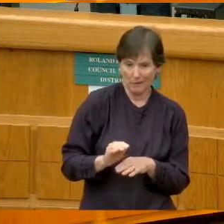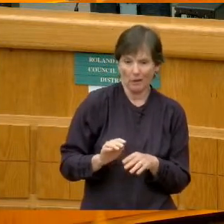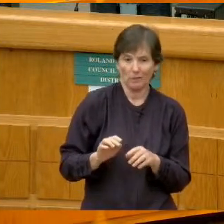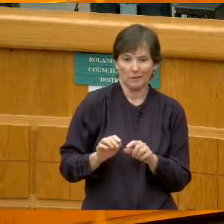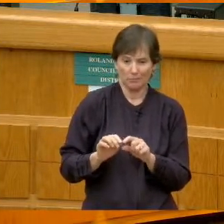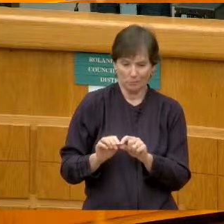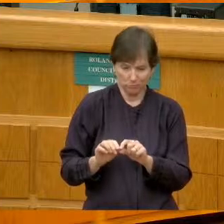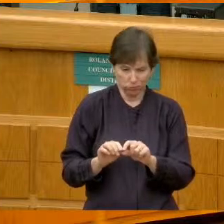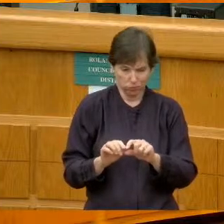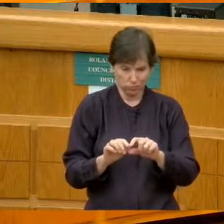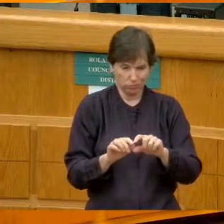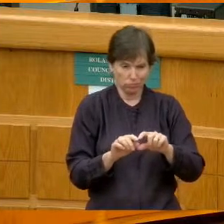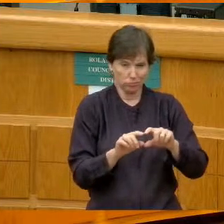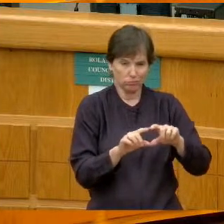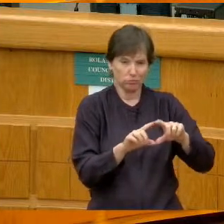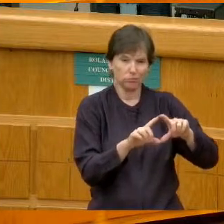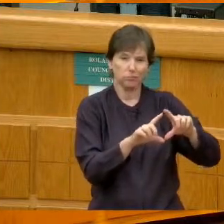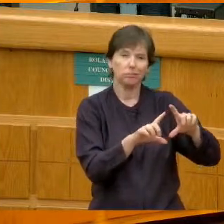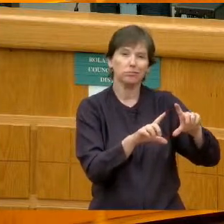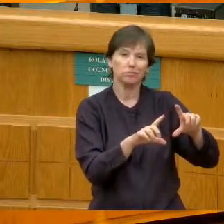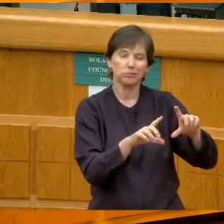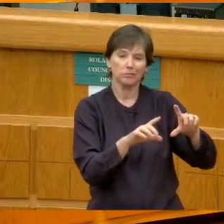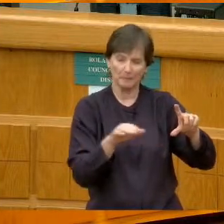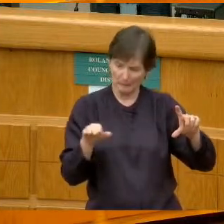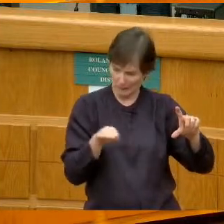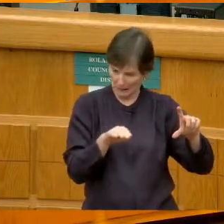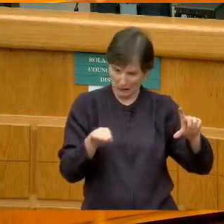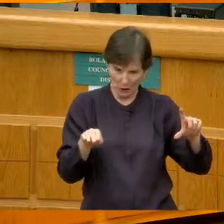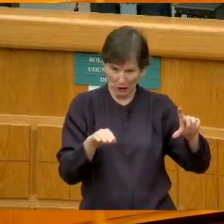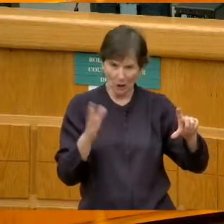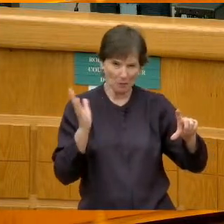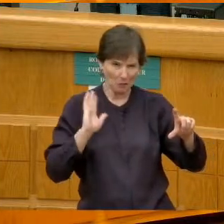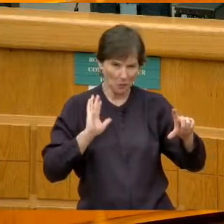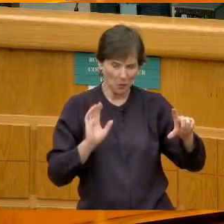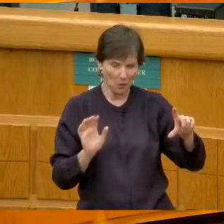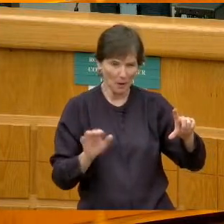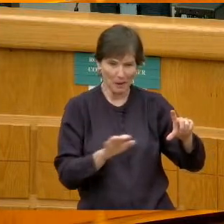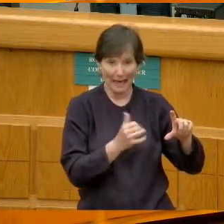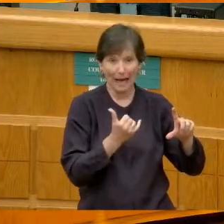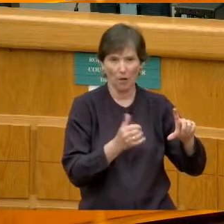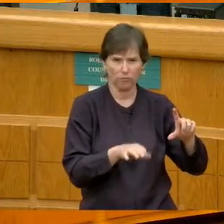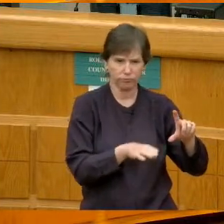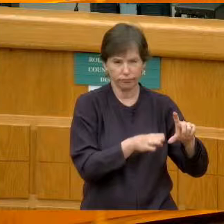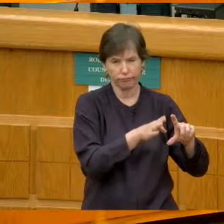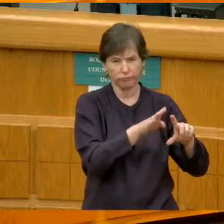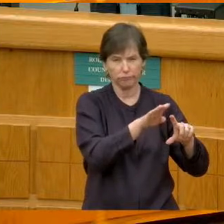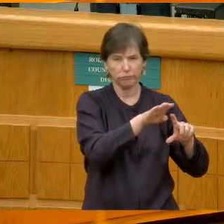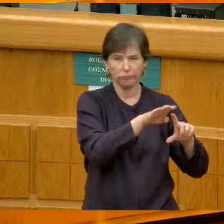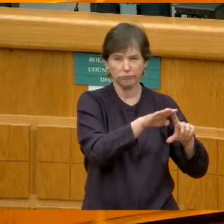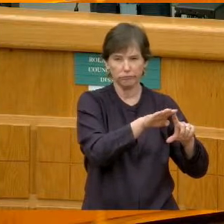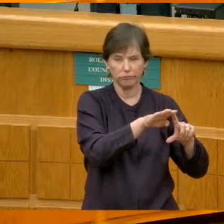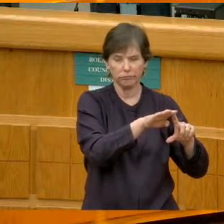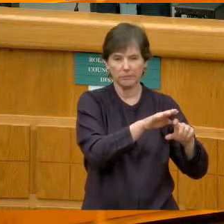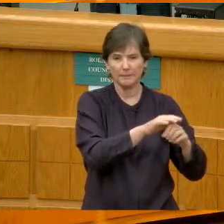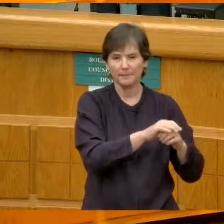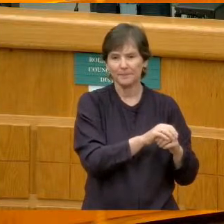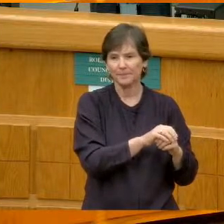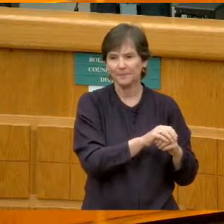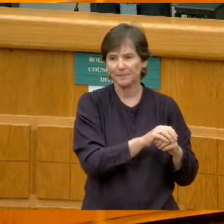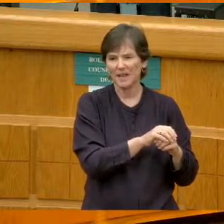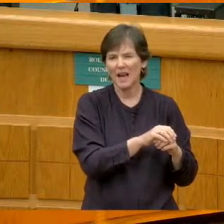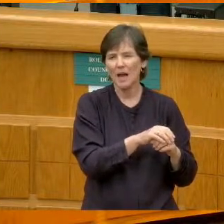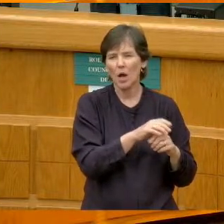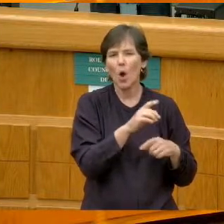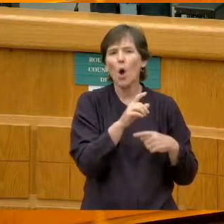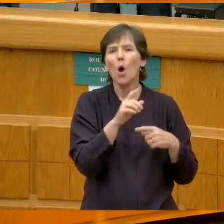pretty much flat line. There was a little bit of a increase there when we had the breakout at the meat